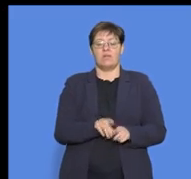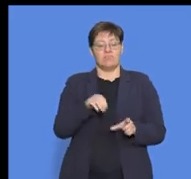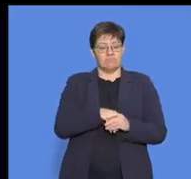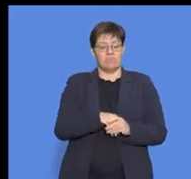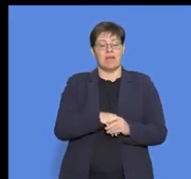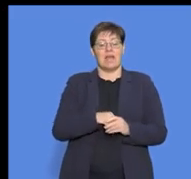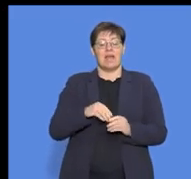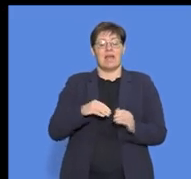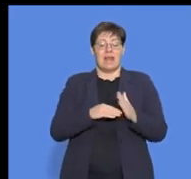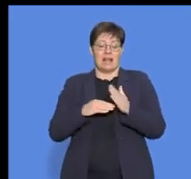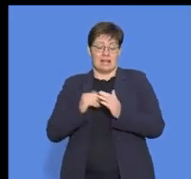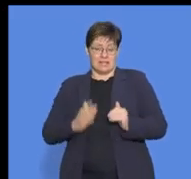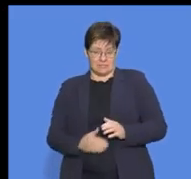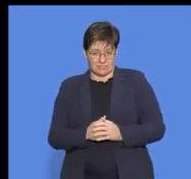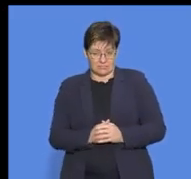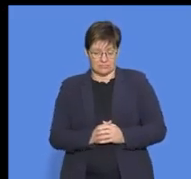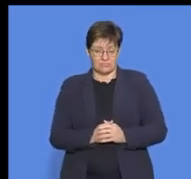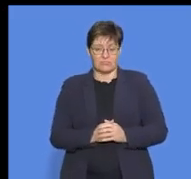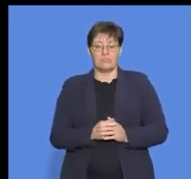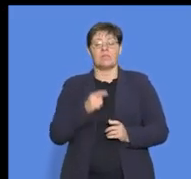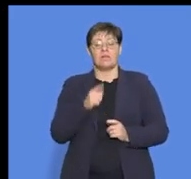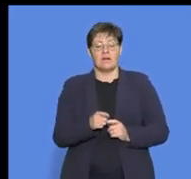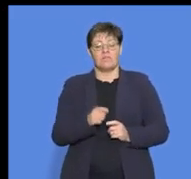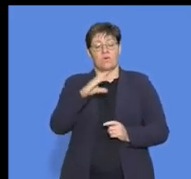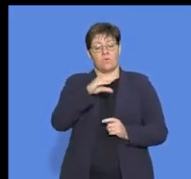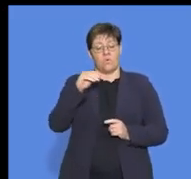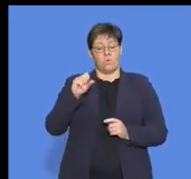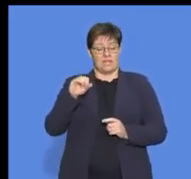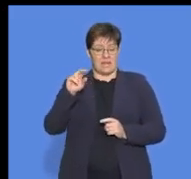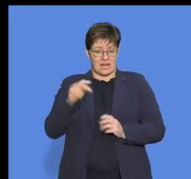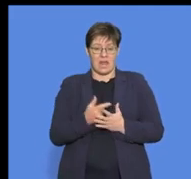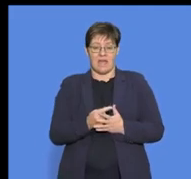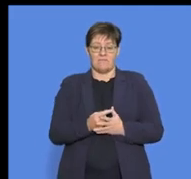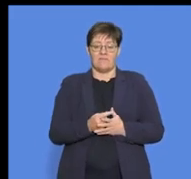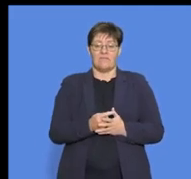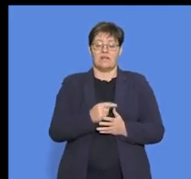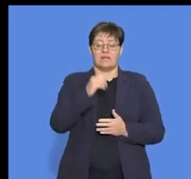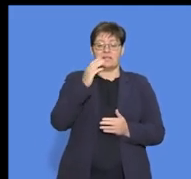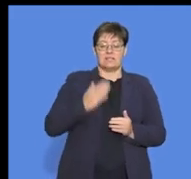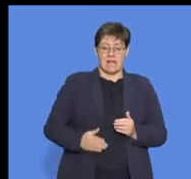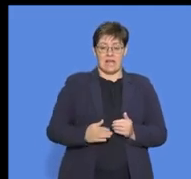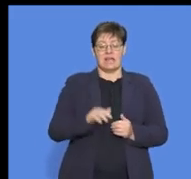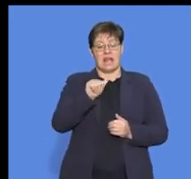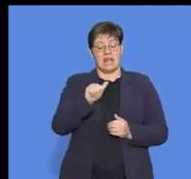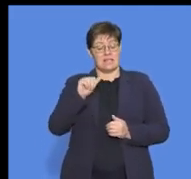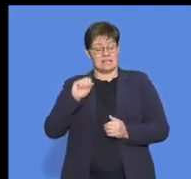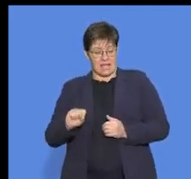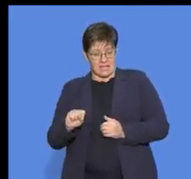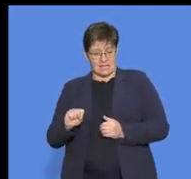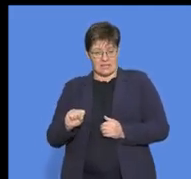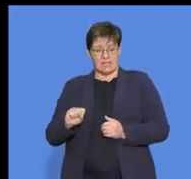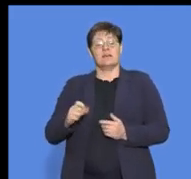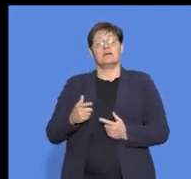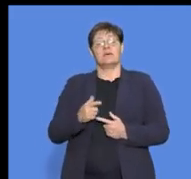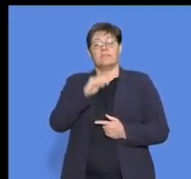side. When do you use the cosine rule? When you have two sides and an included angle. And again, remember, that's when you have that V